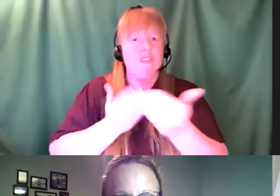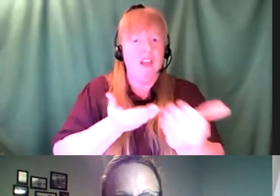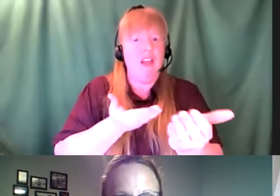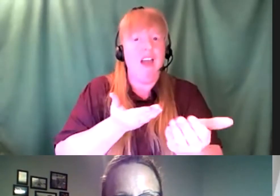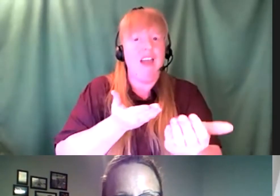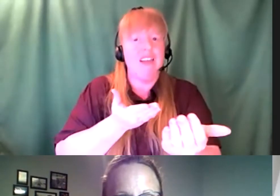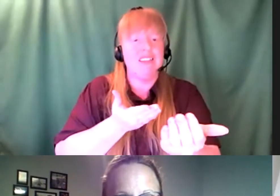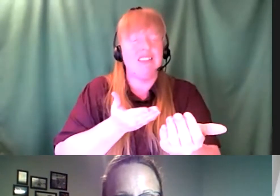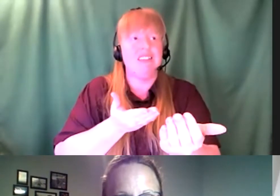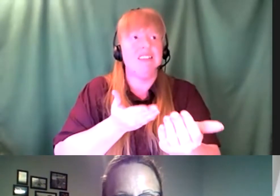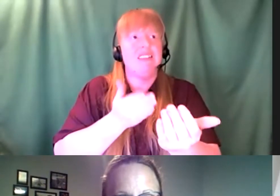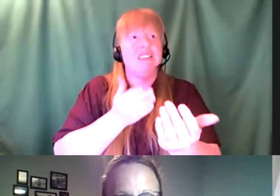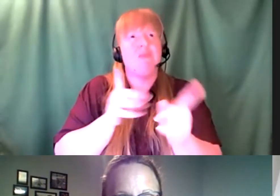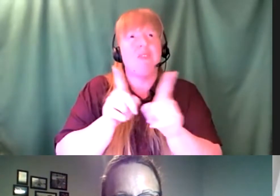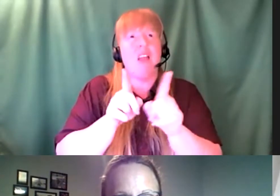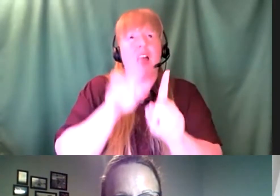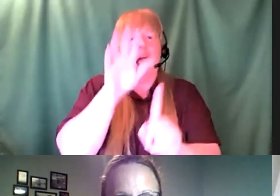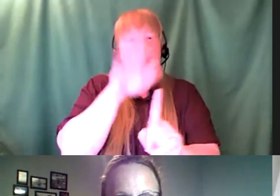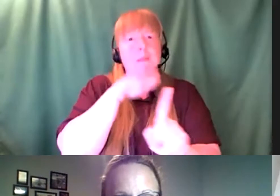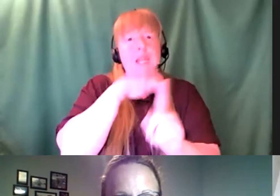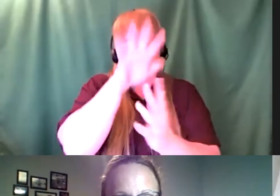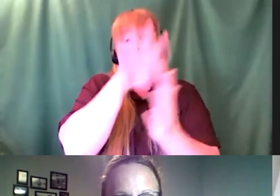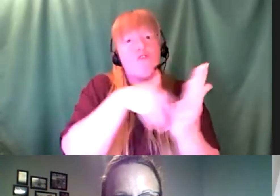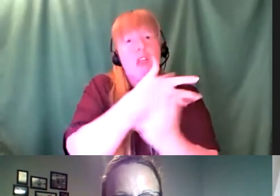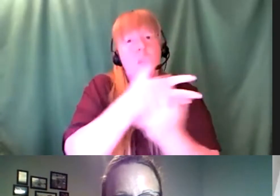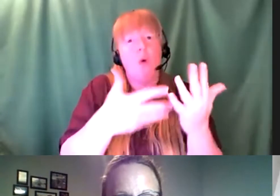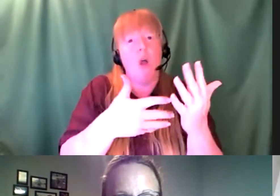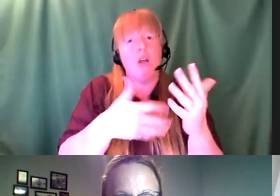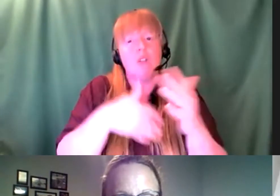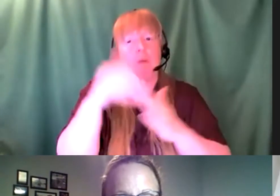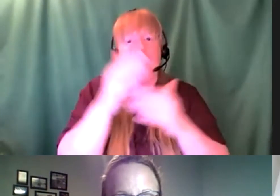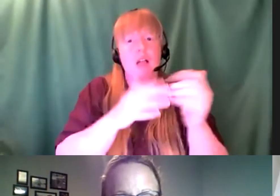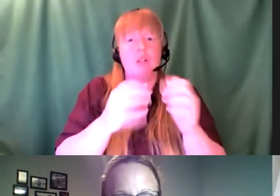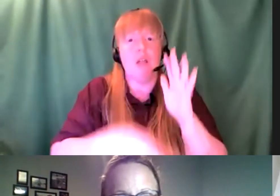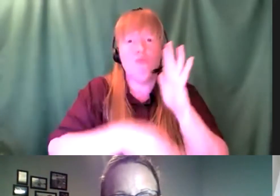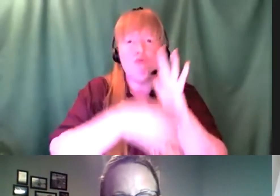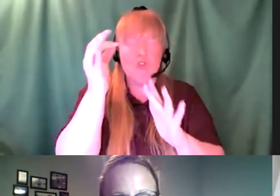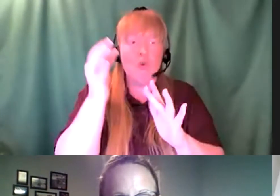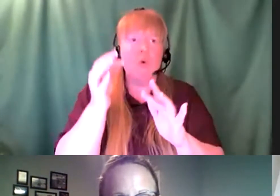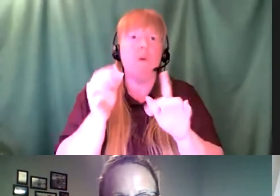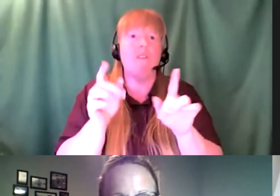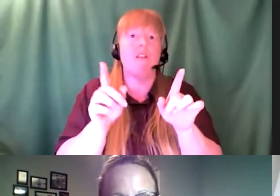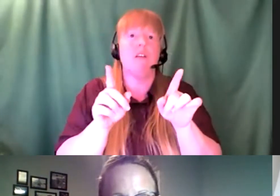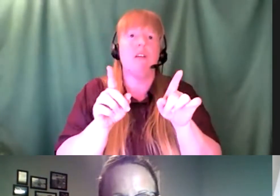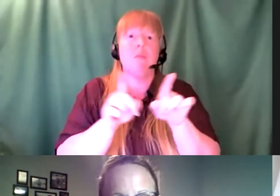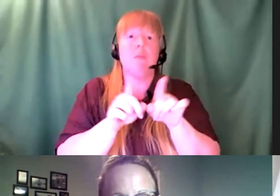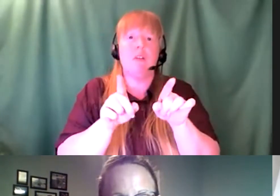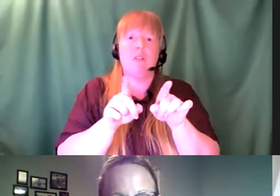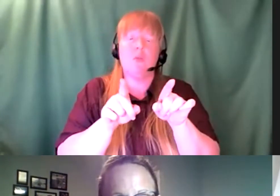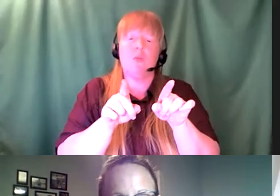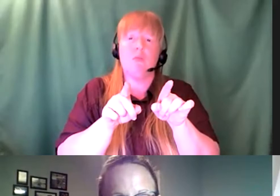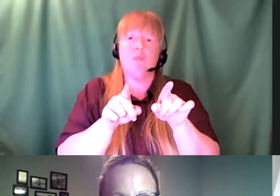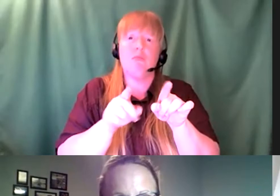a compassionate framework to build on, but also basically the vision that they can, despite